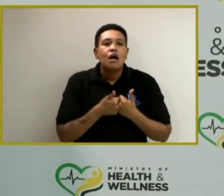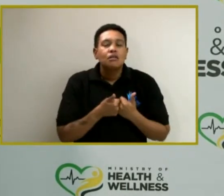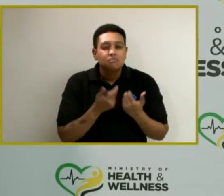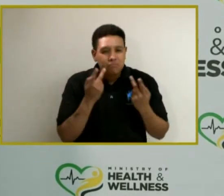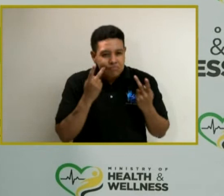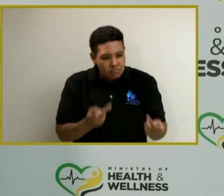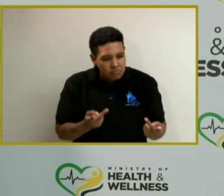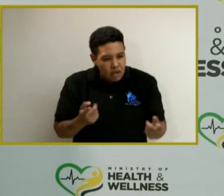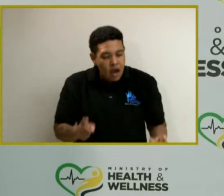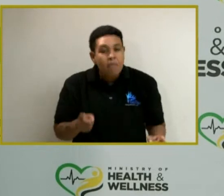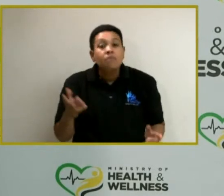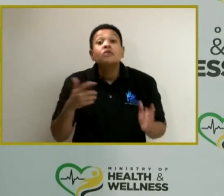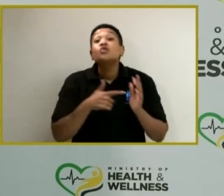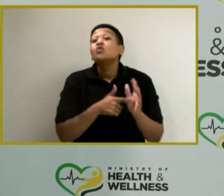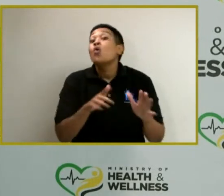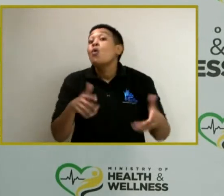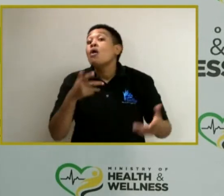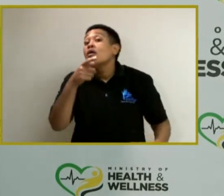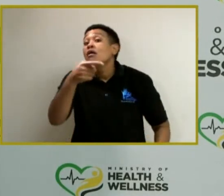what it shows is that we have